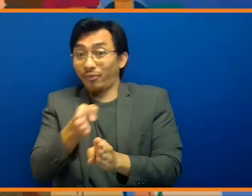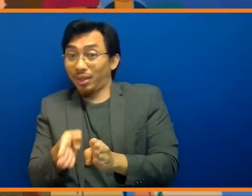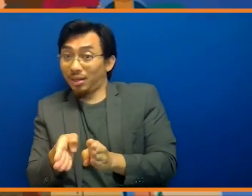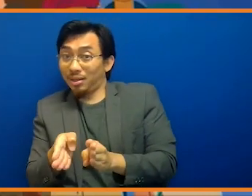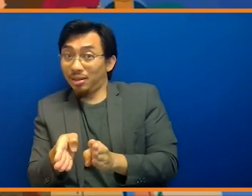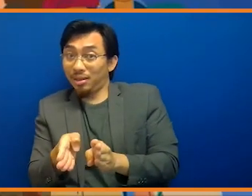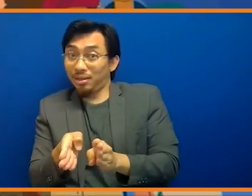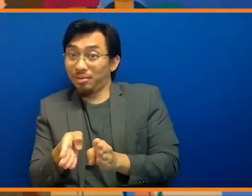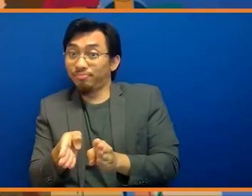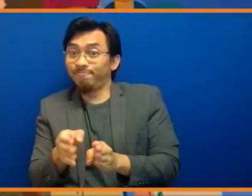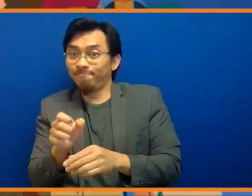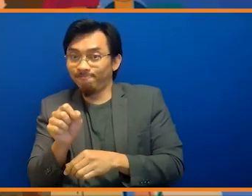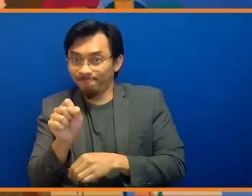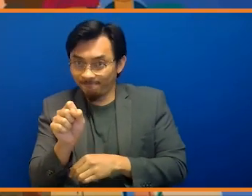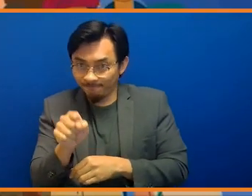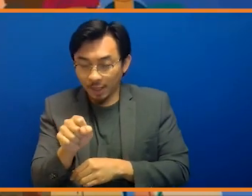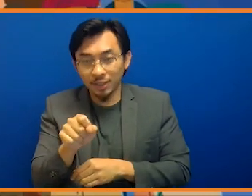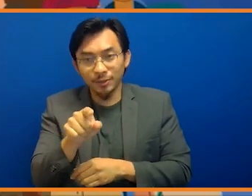are correct. Yeah.